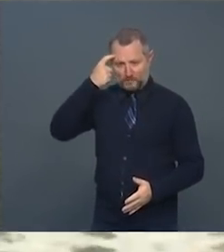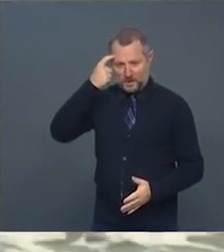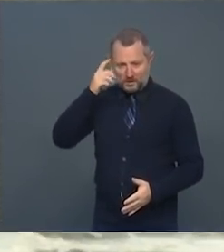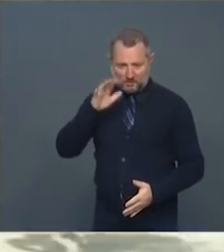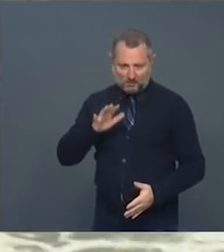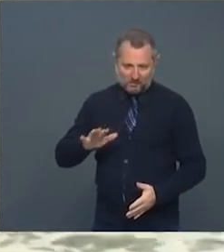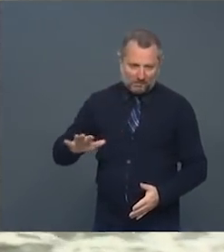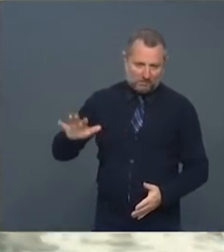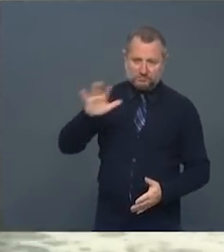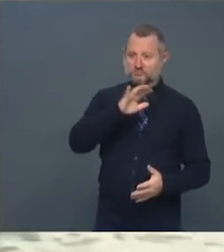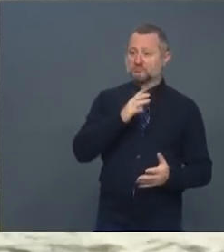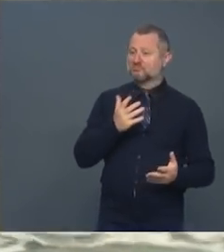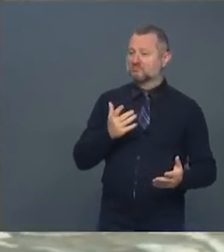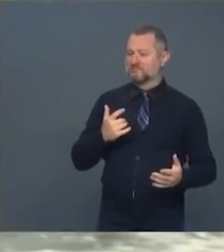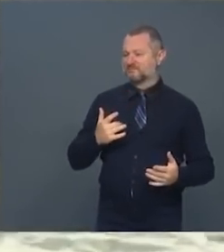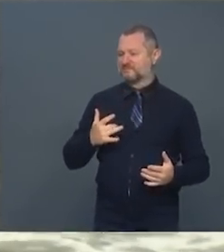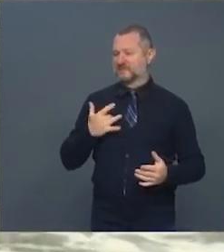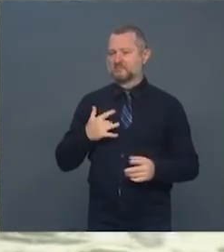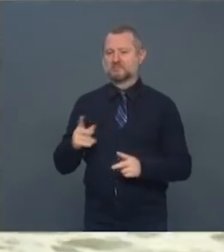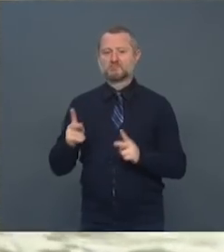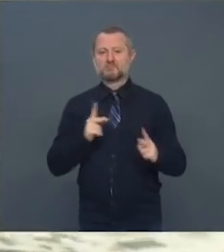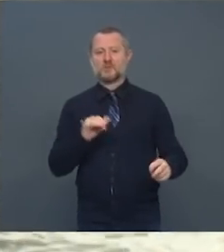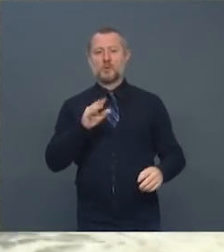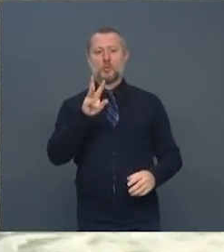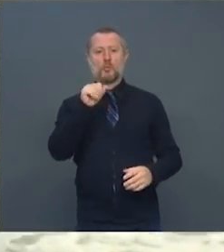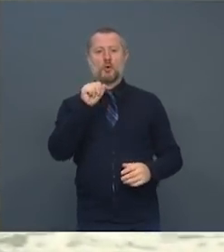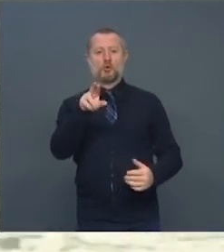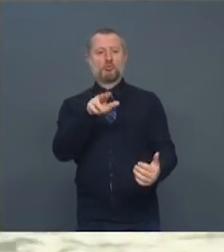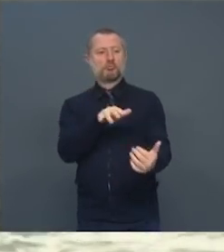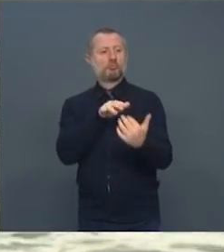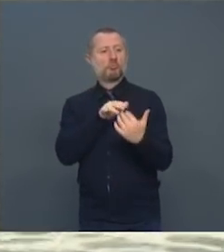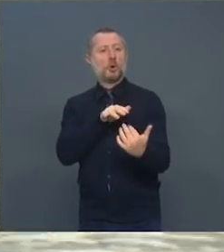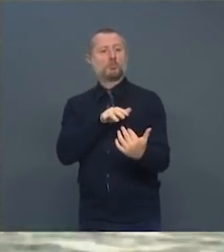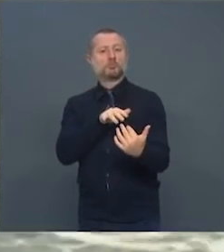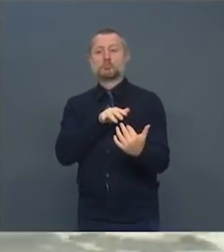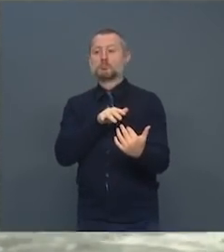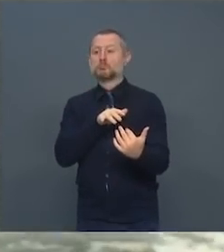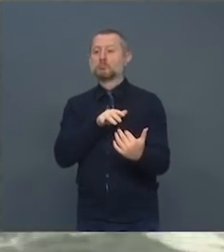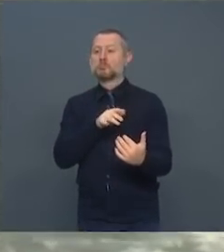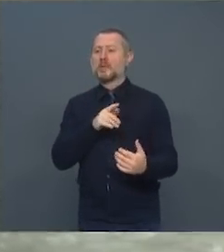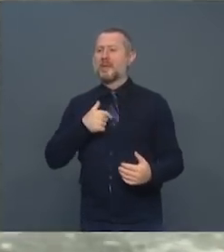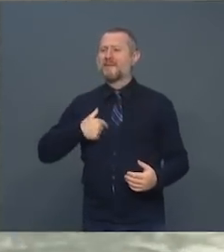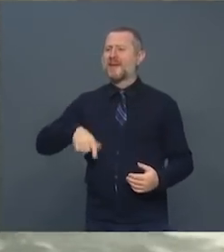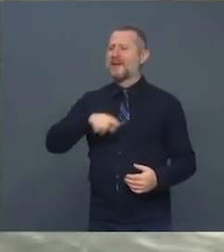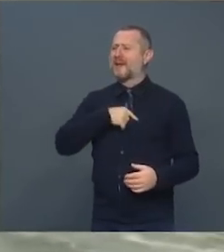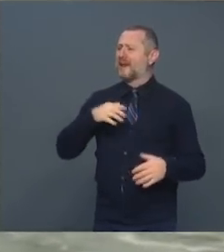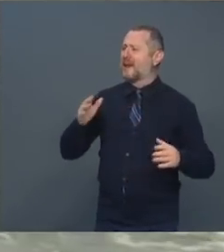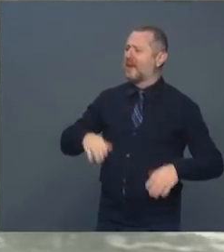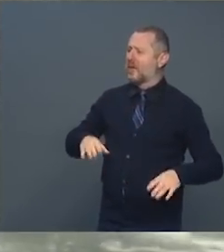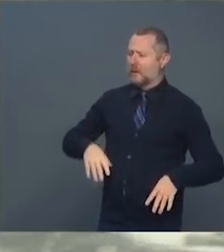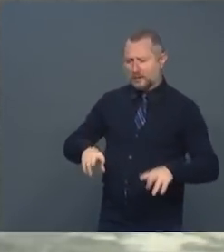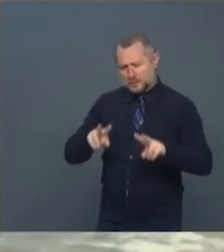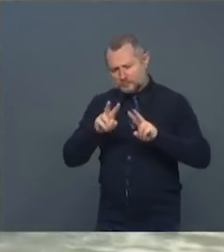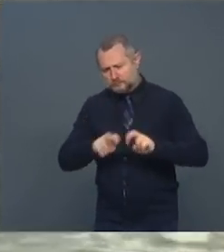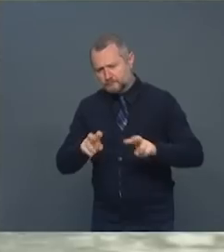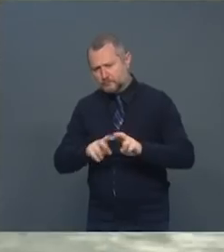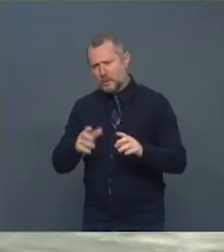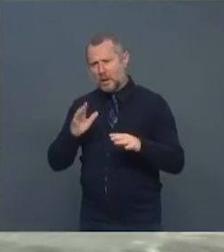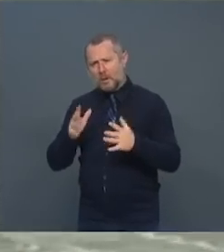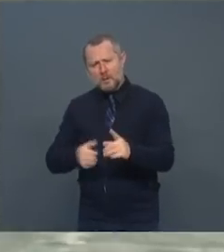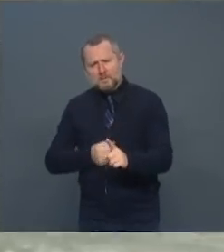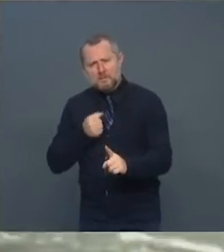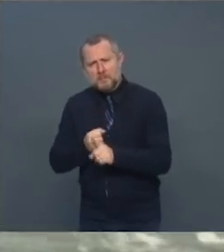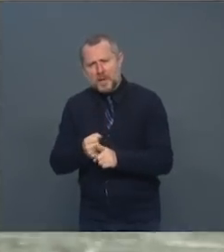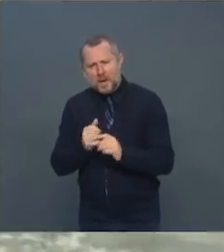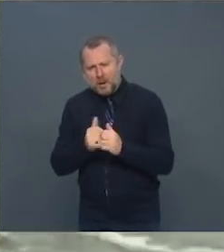war. I don't know that we've even fully appreciated all the effects of the trauma that we've